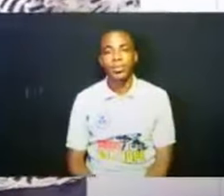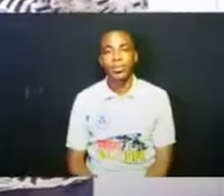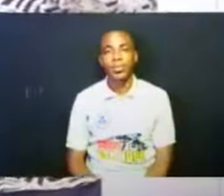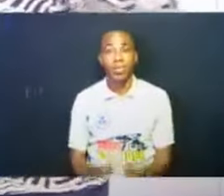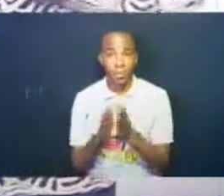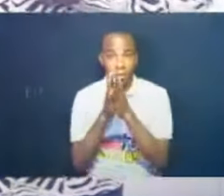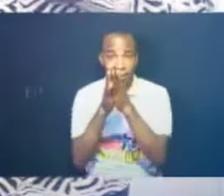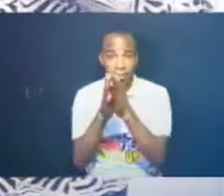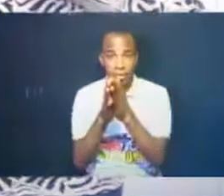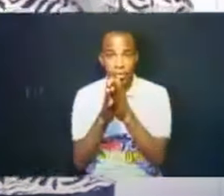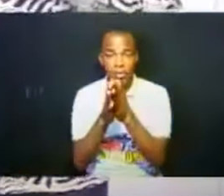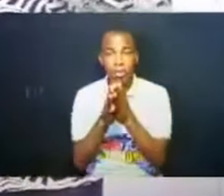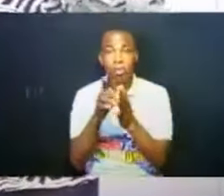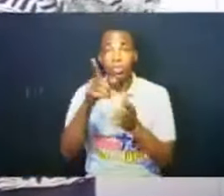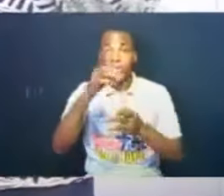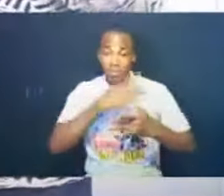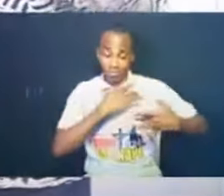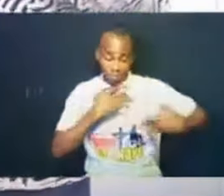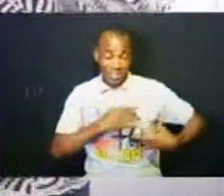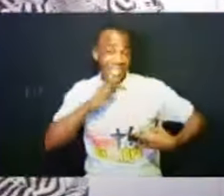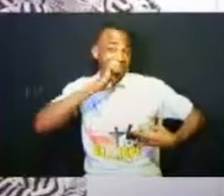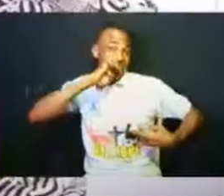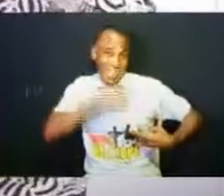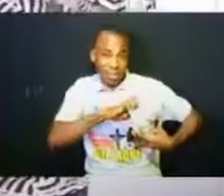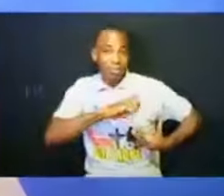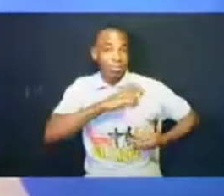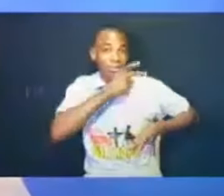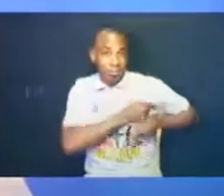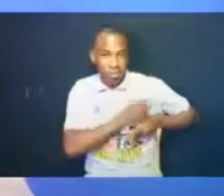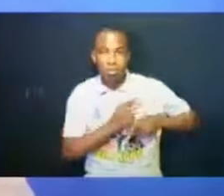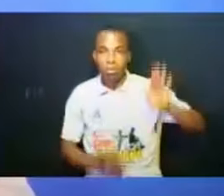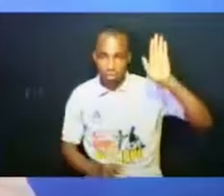many of us have stored evil in us?